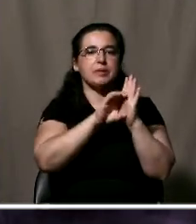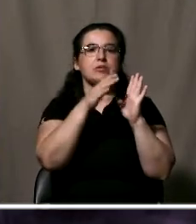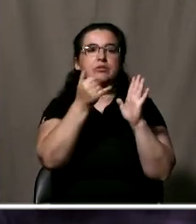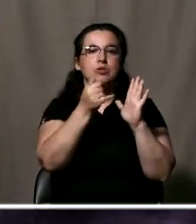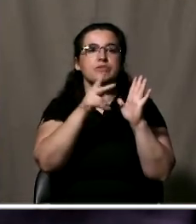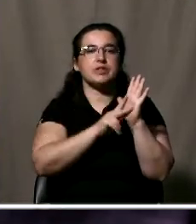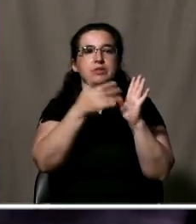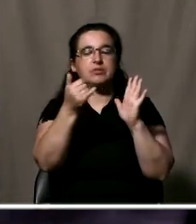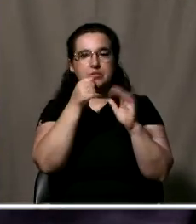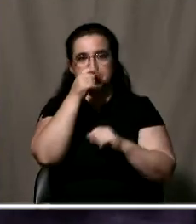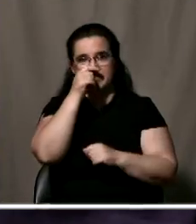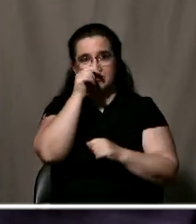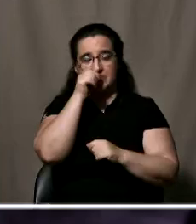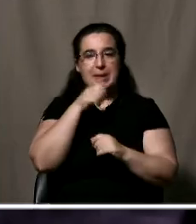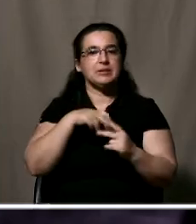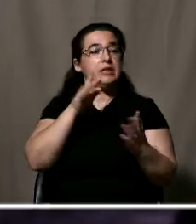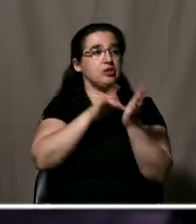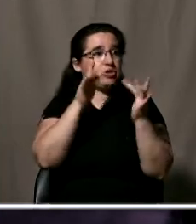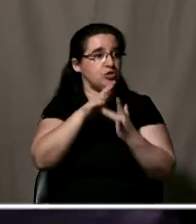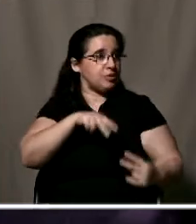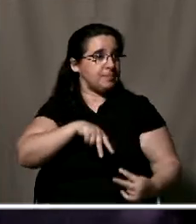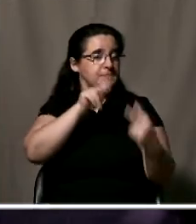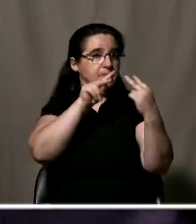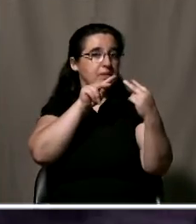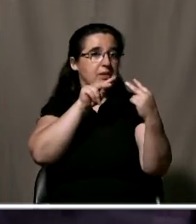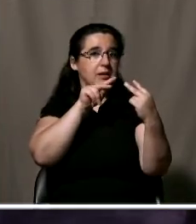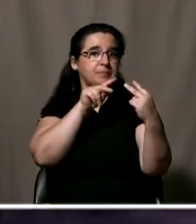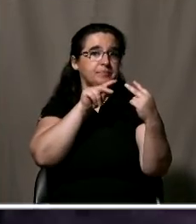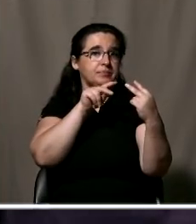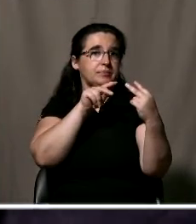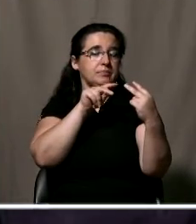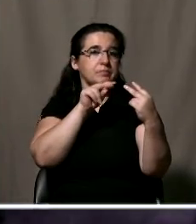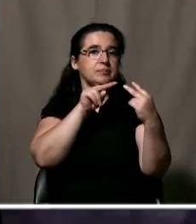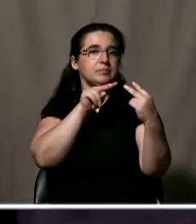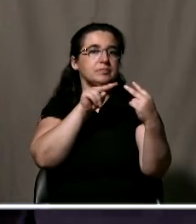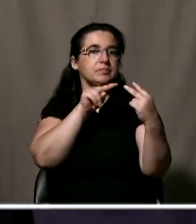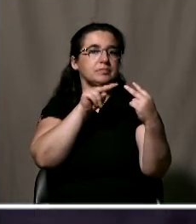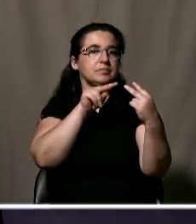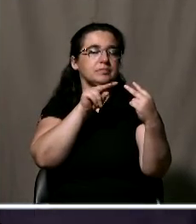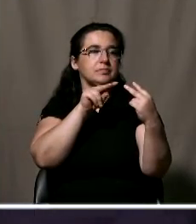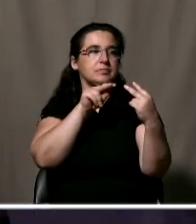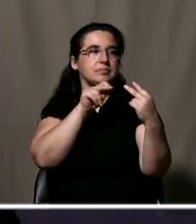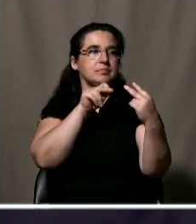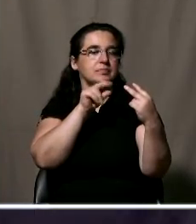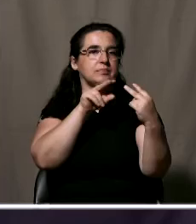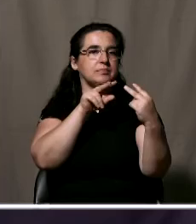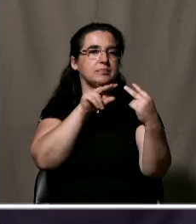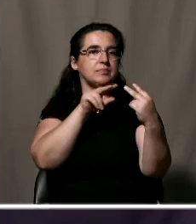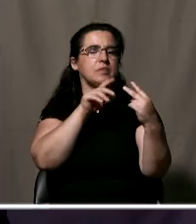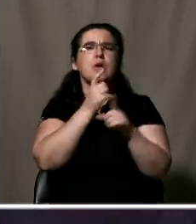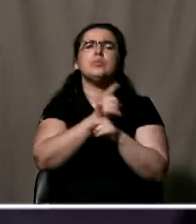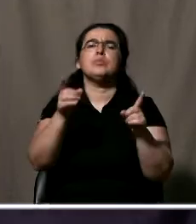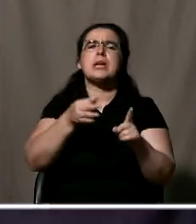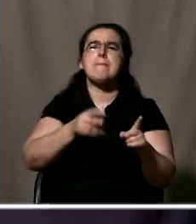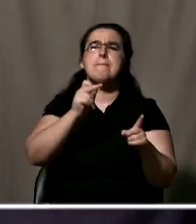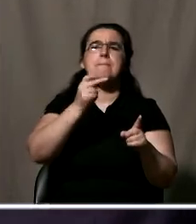unto Jesus. Olhando firmemente para Jesus. Why does the apostle Paul in Hebrews 12 say looking unto Jesus? Porque é que o